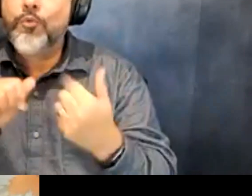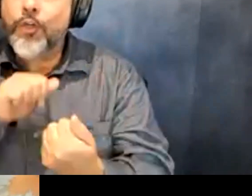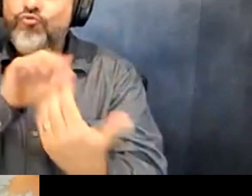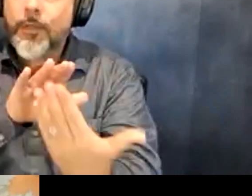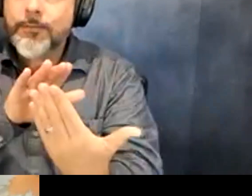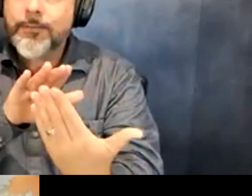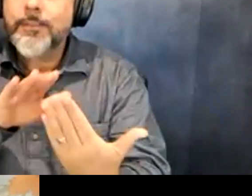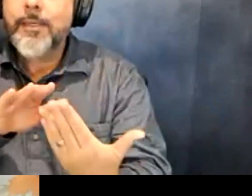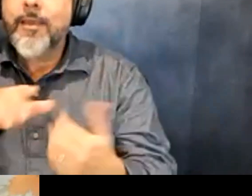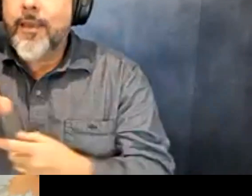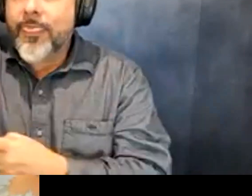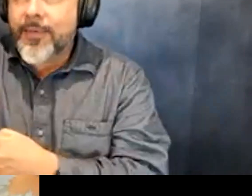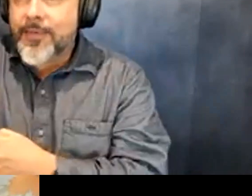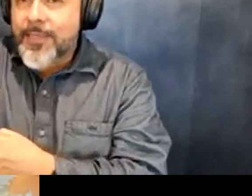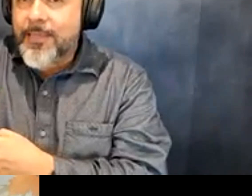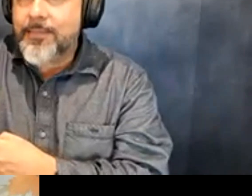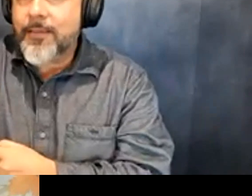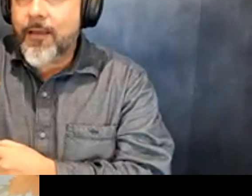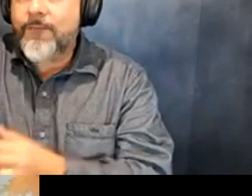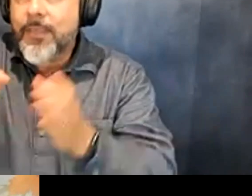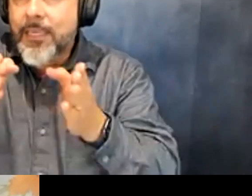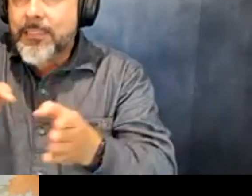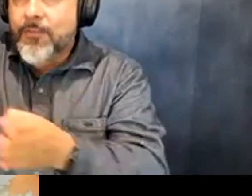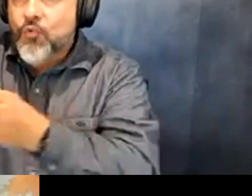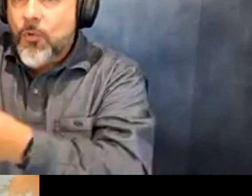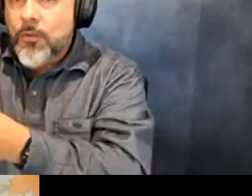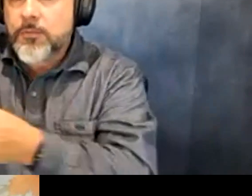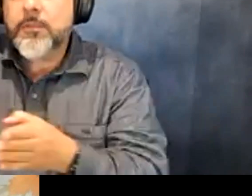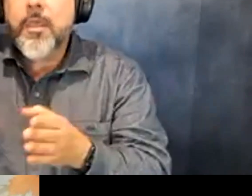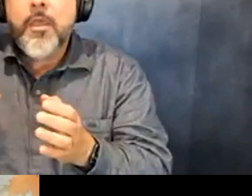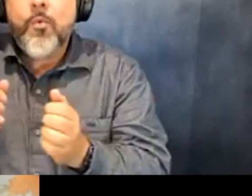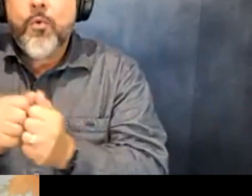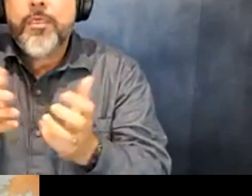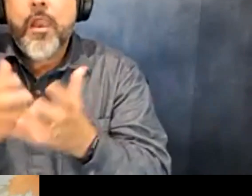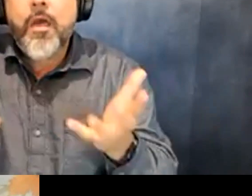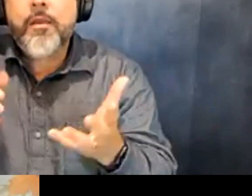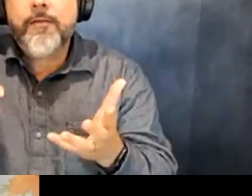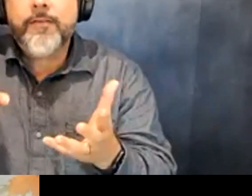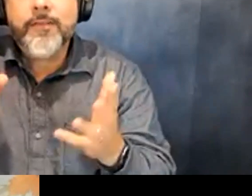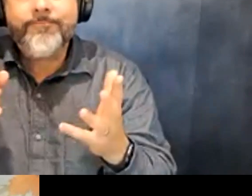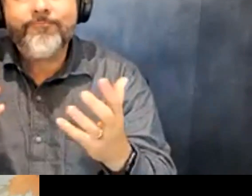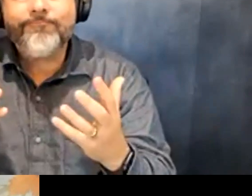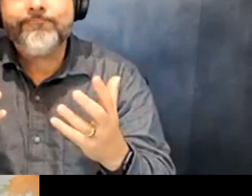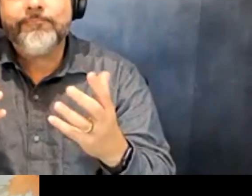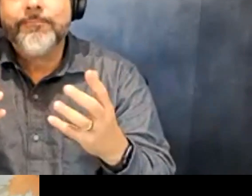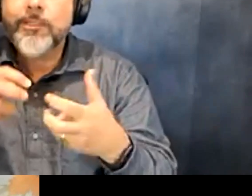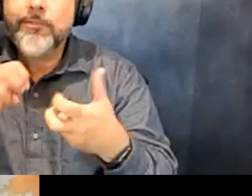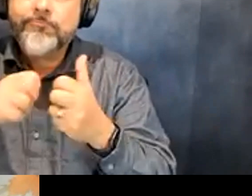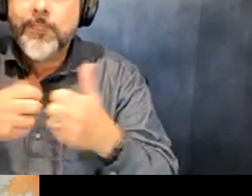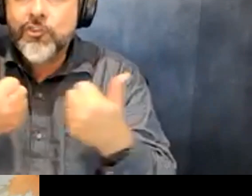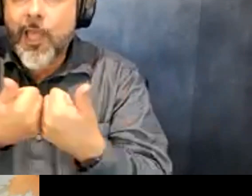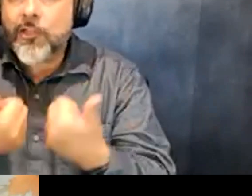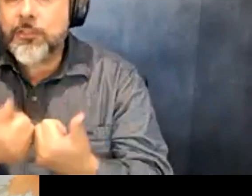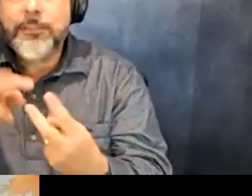the needs of individuals with a lot of challenges, either